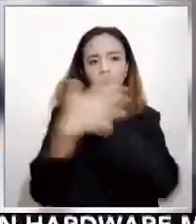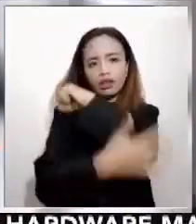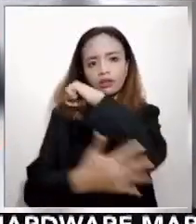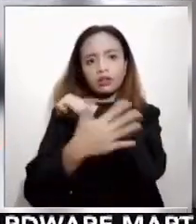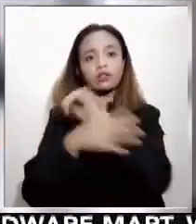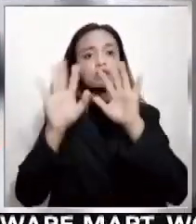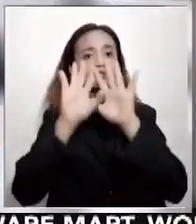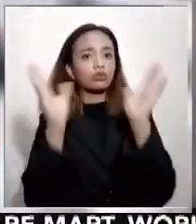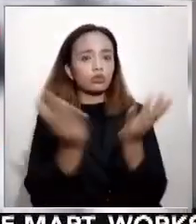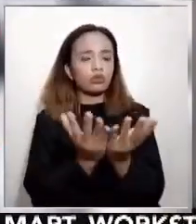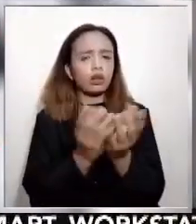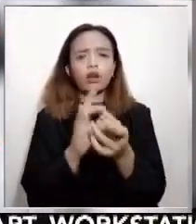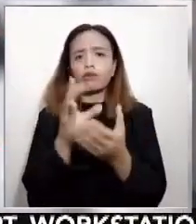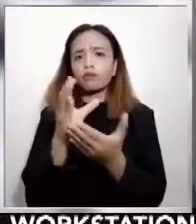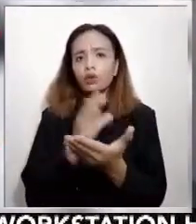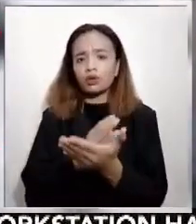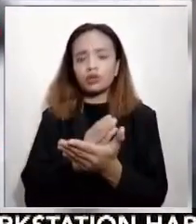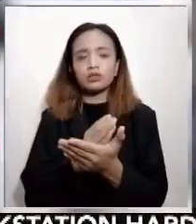course, we don't hope that's